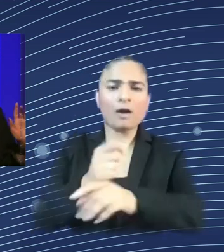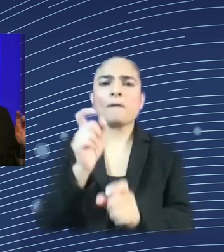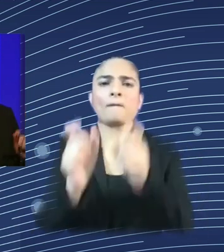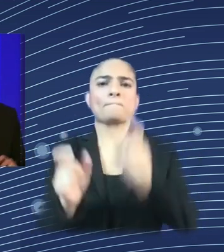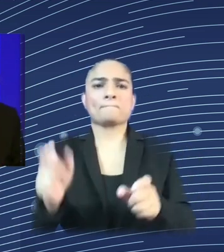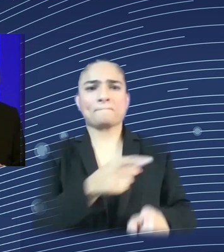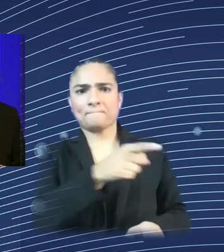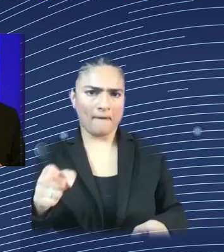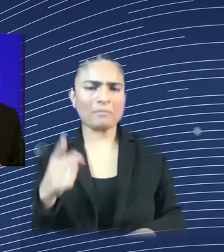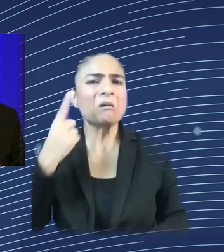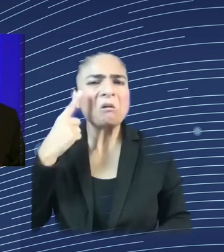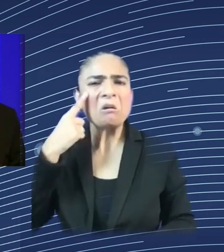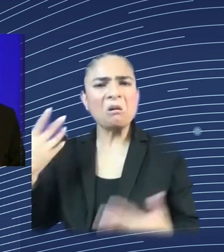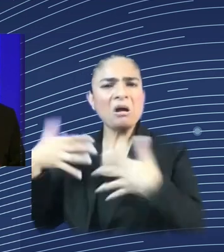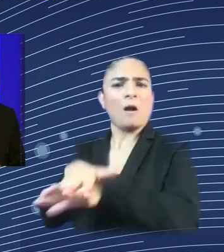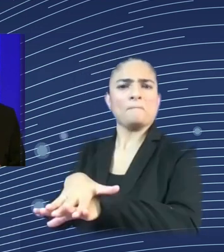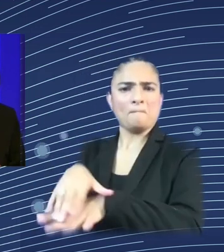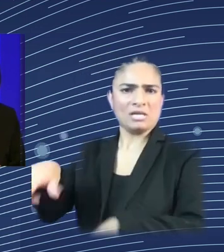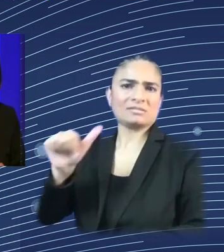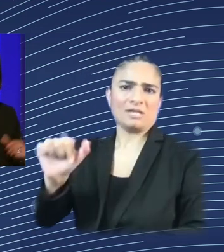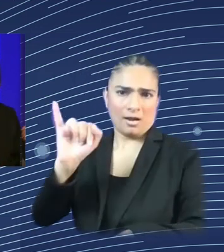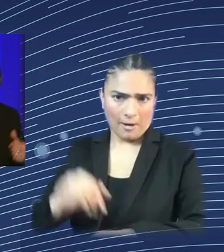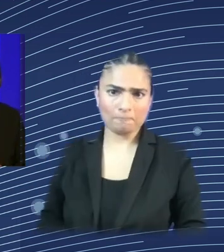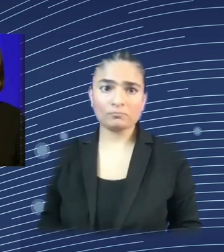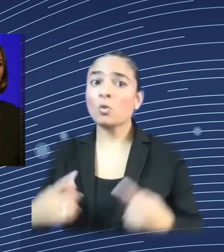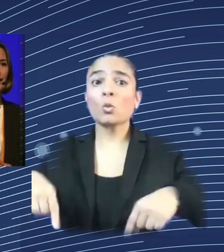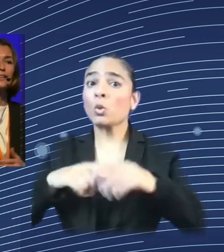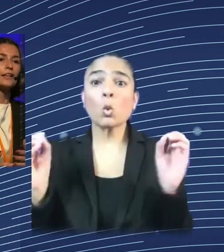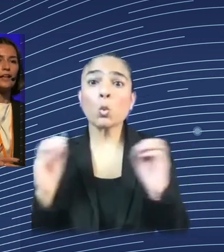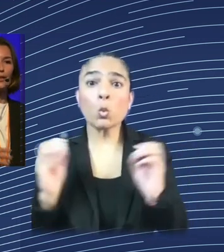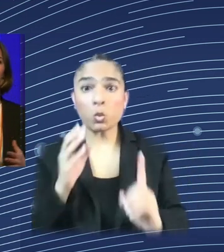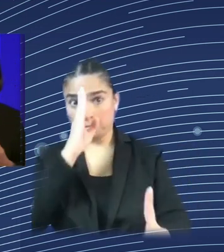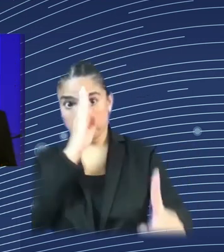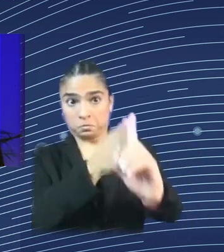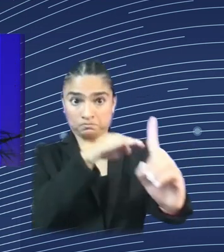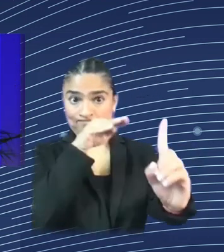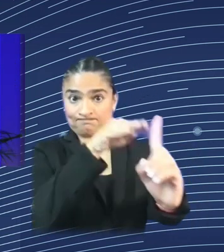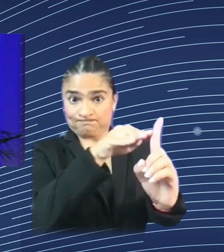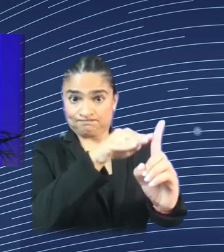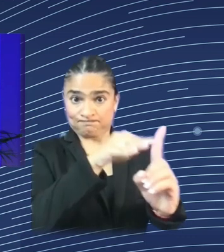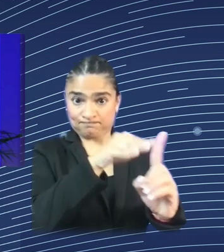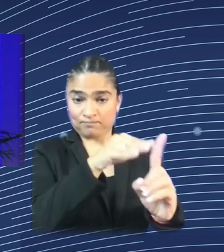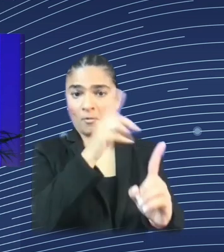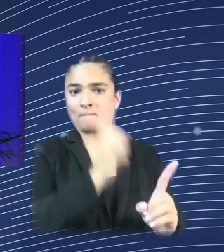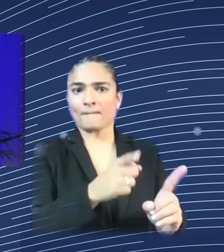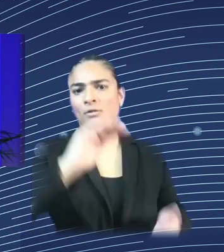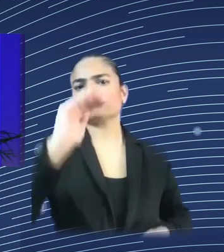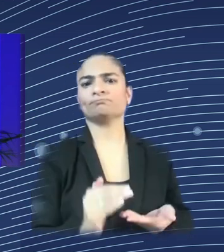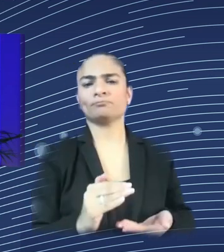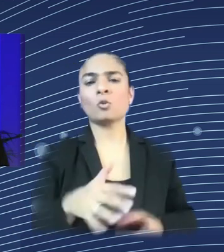regarding AI behind an experiment. And here you can see preliminary results of